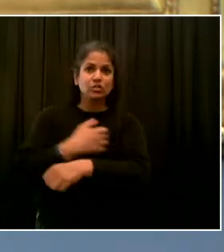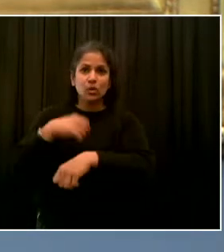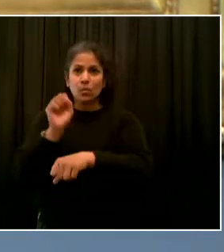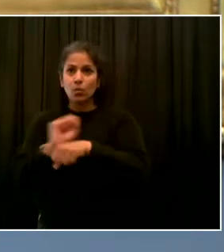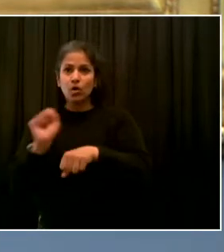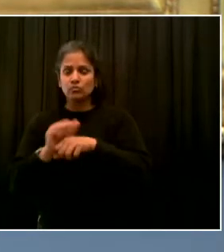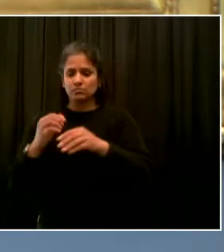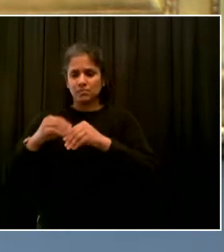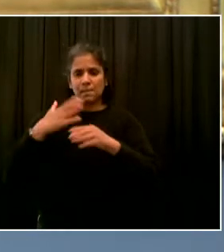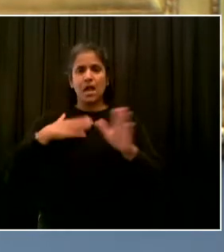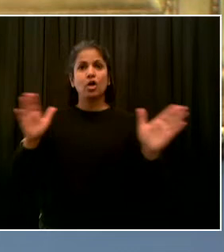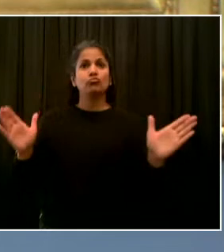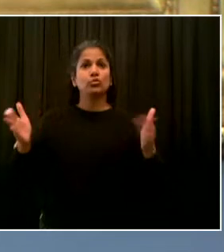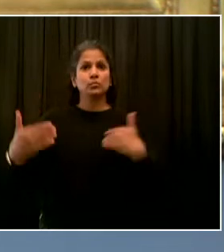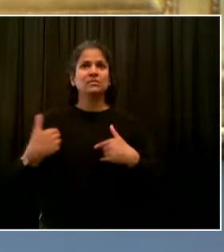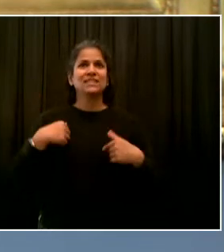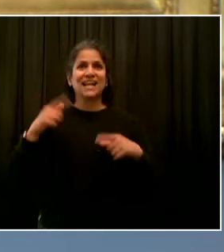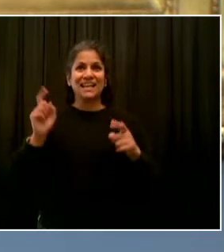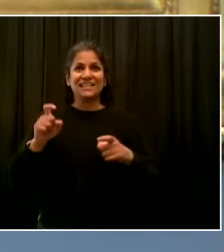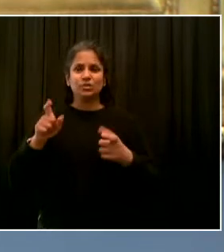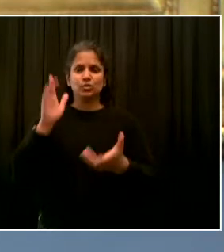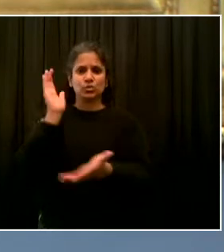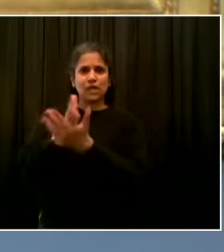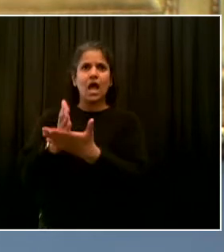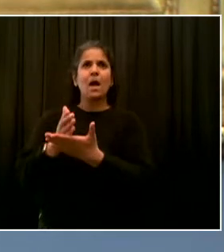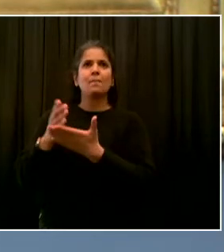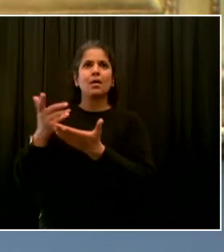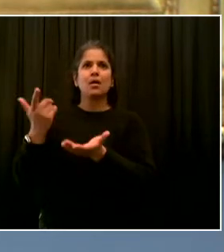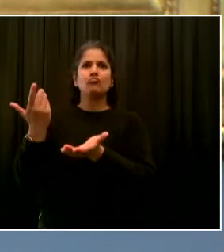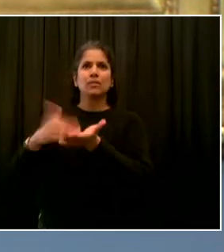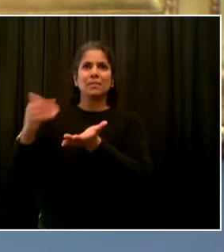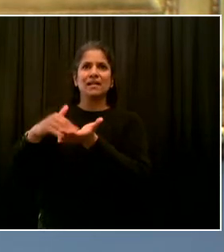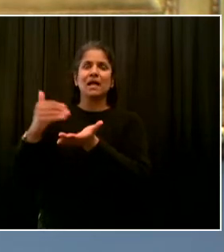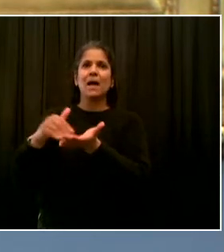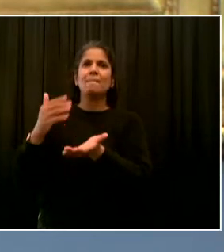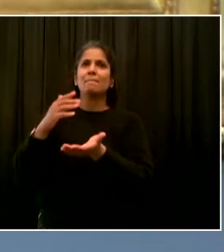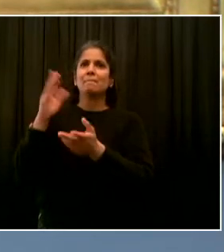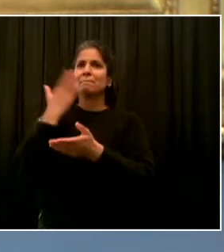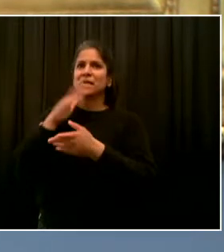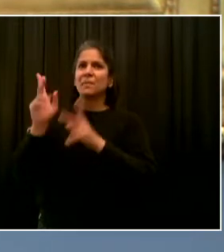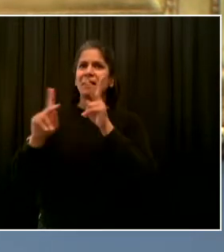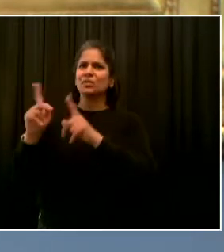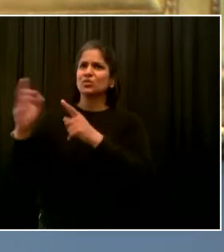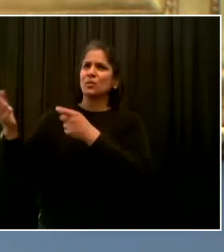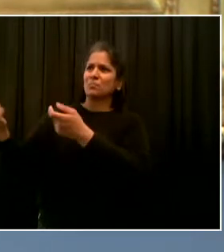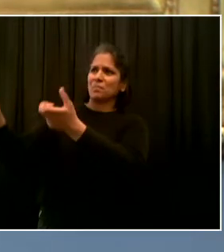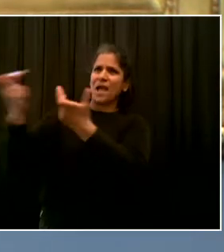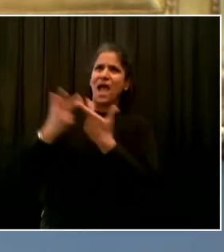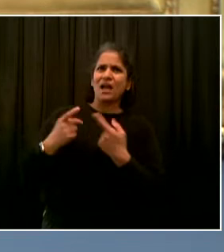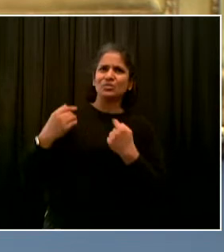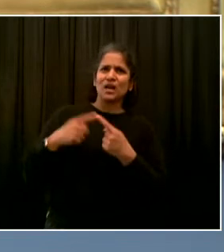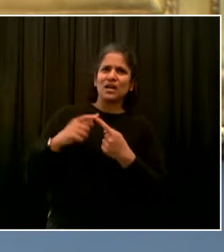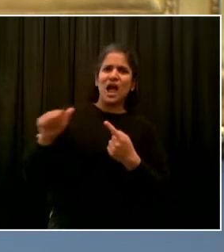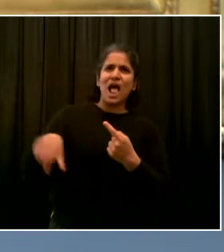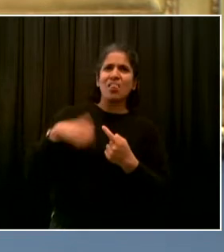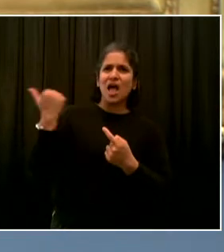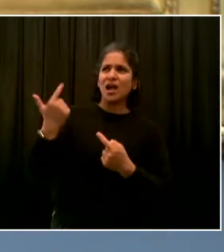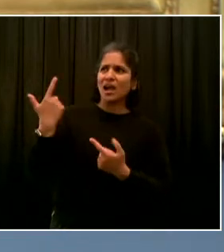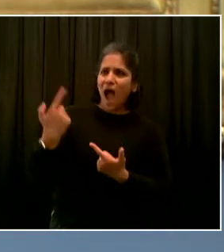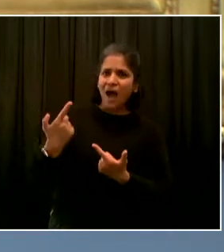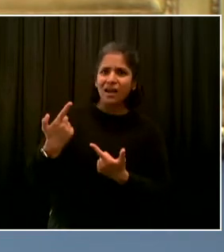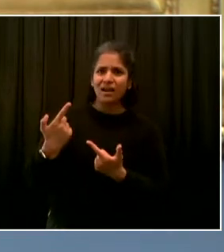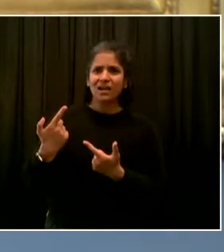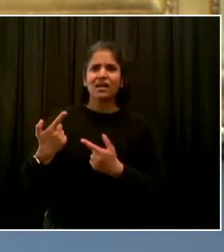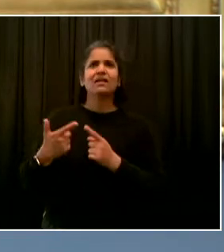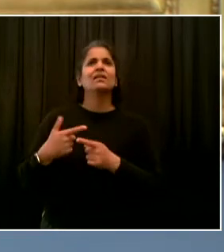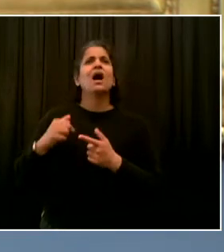repeat offenders who are caught with guns able to come right back out and have another gun. Violent offenders caught with guns. We talked